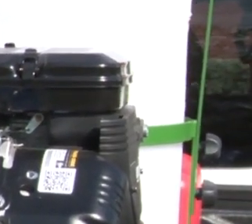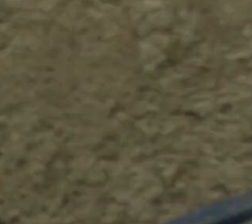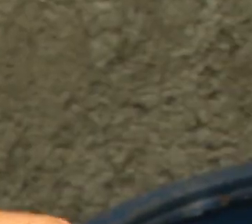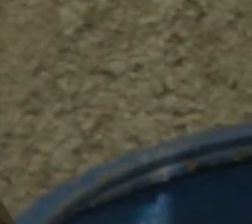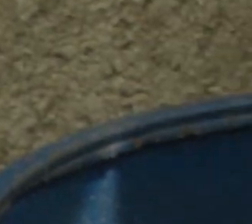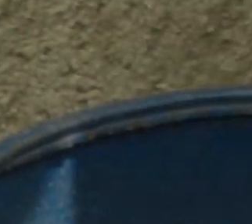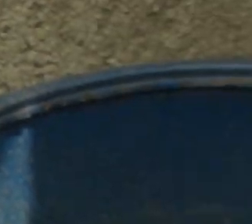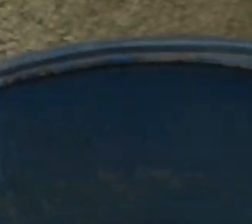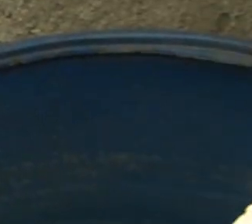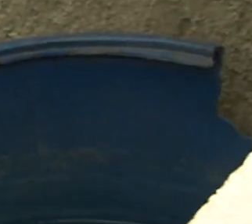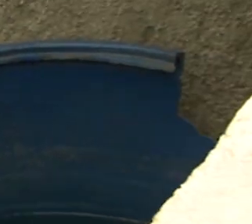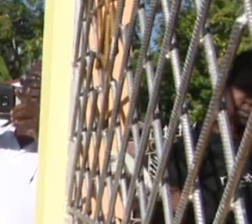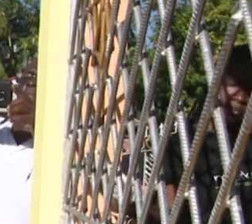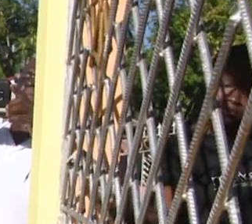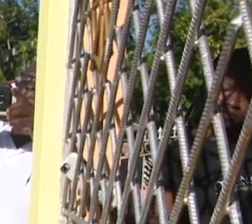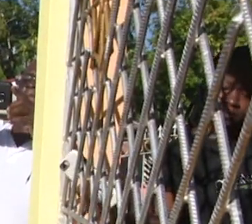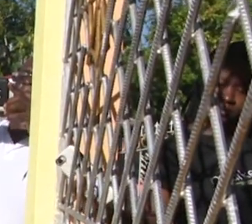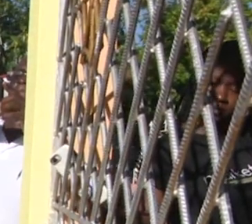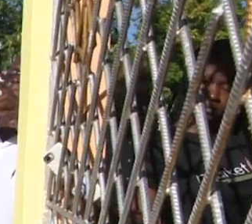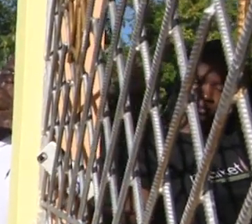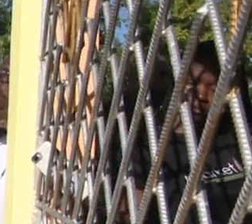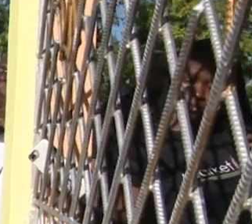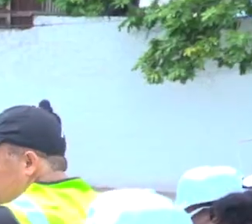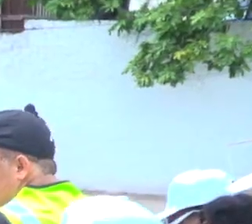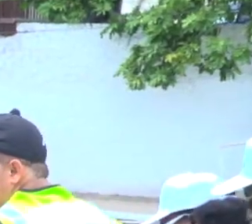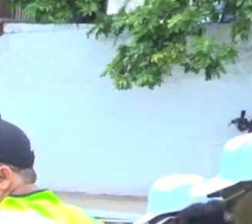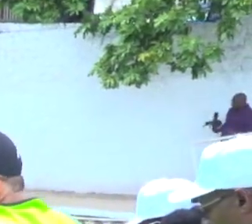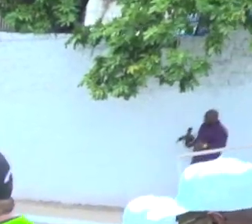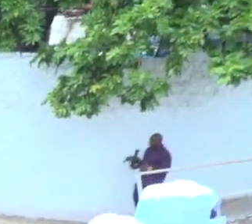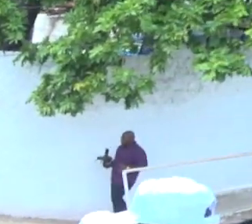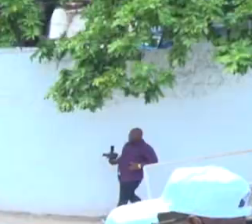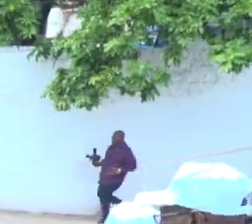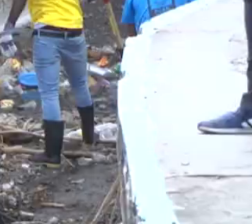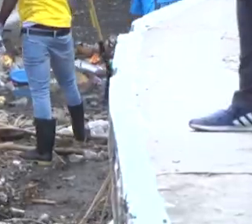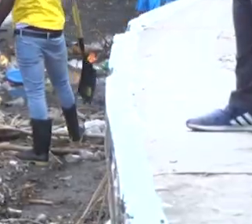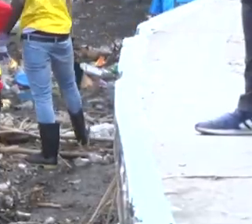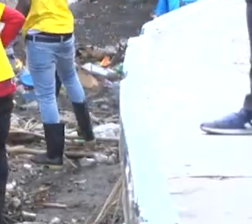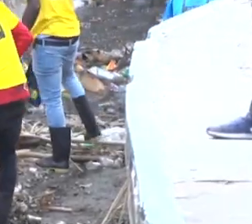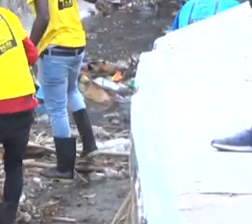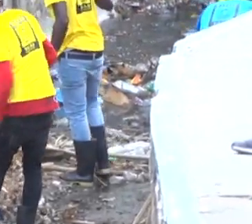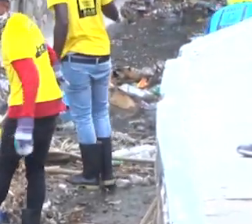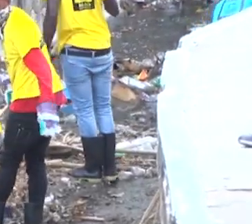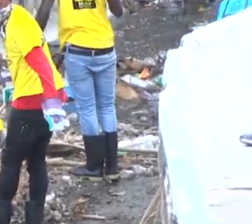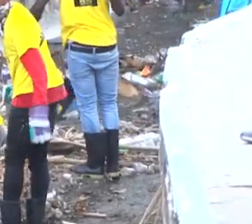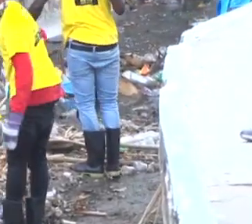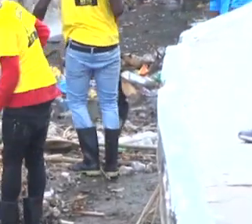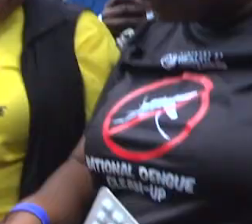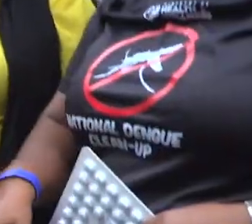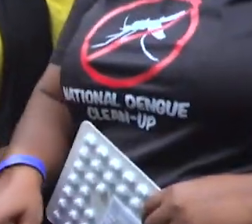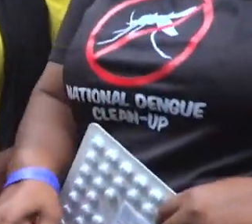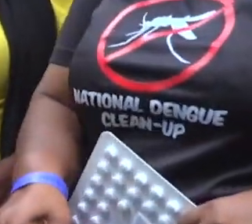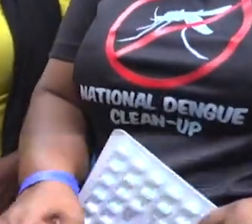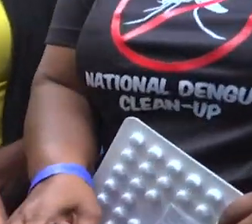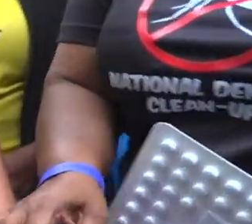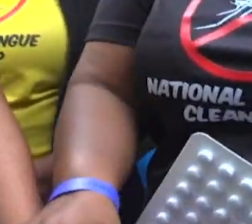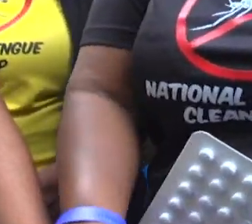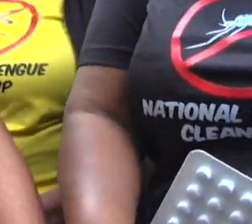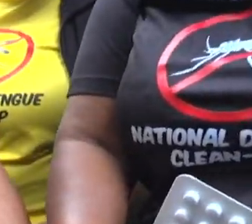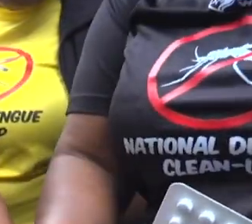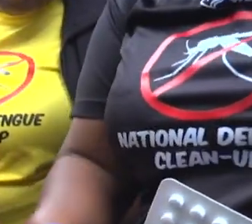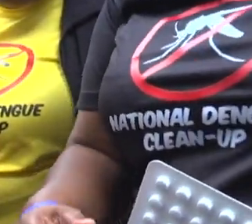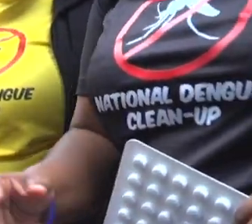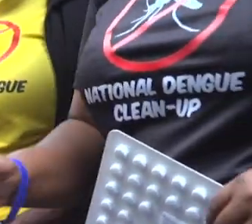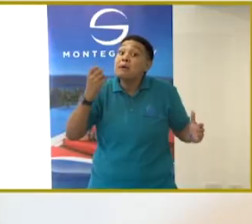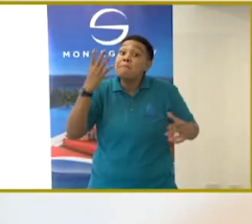level, following government's single largest investment of nearly $300 million in the island's vector management